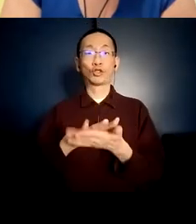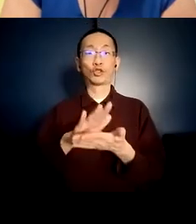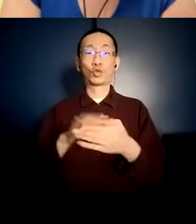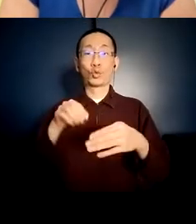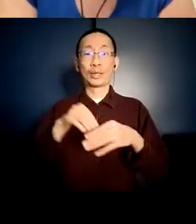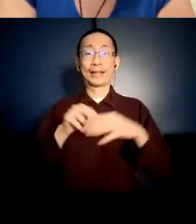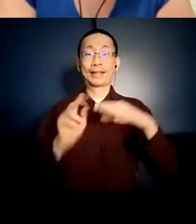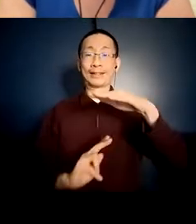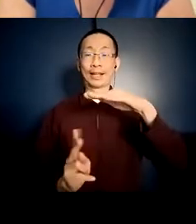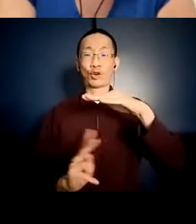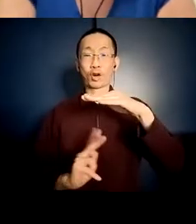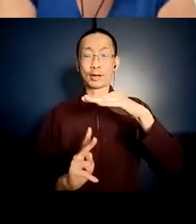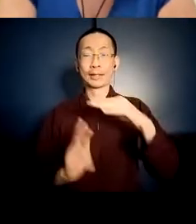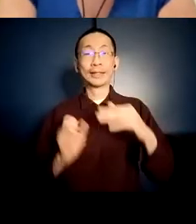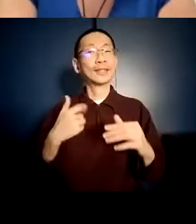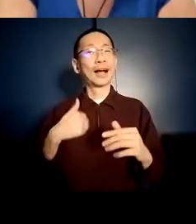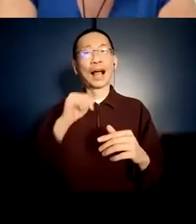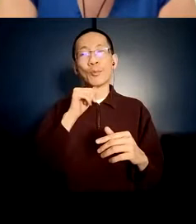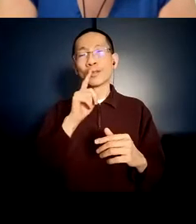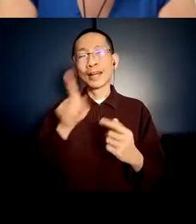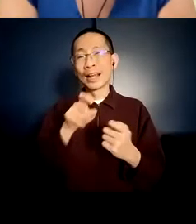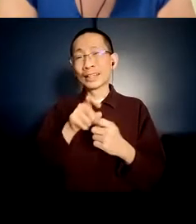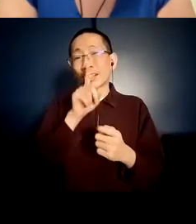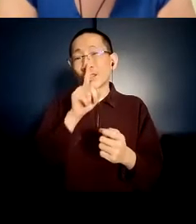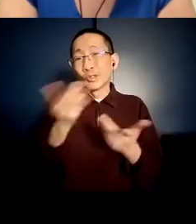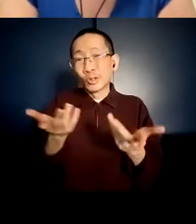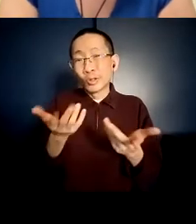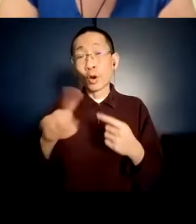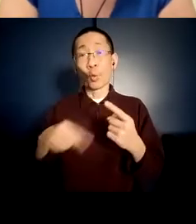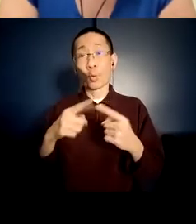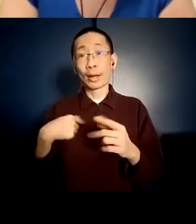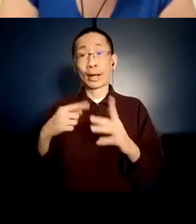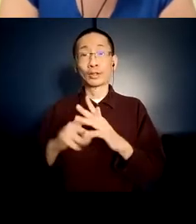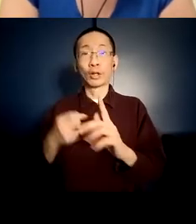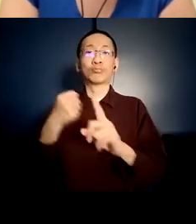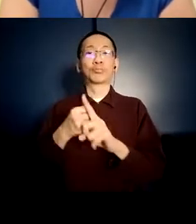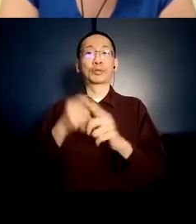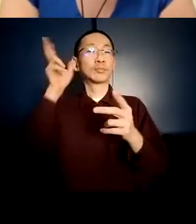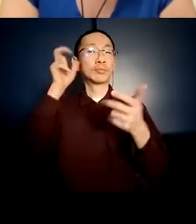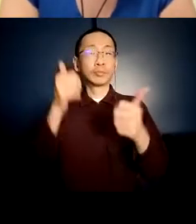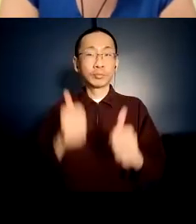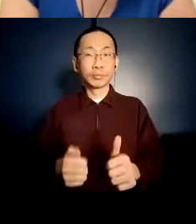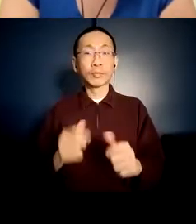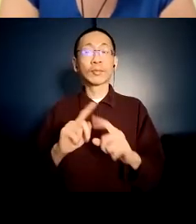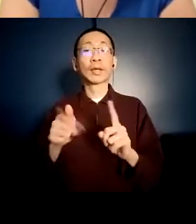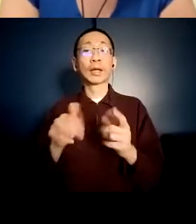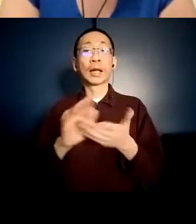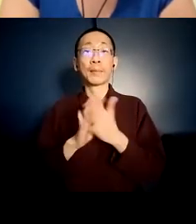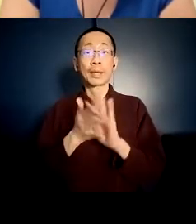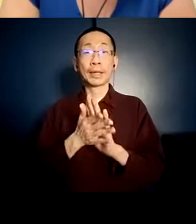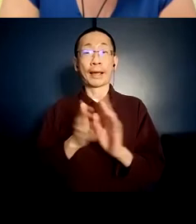kindergarten. So I'm not exactly sure of when I started to lose my hearing, but it became